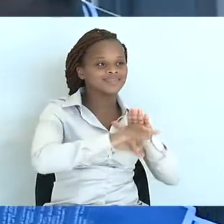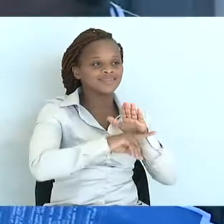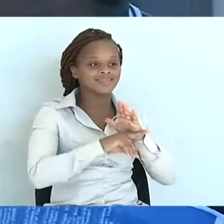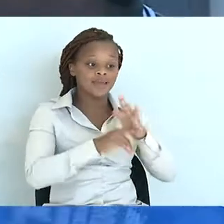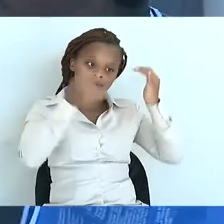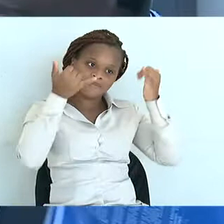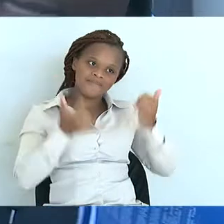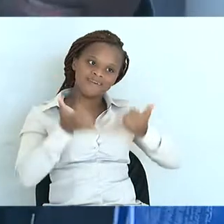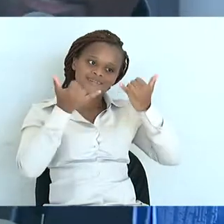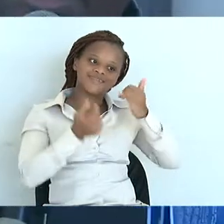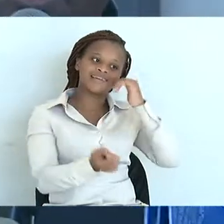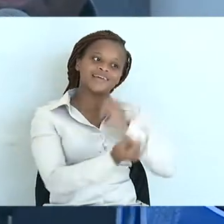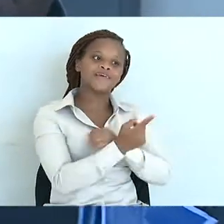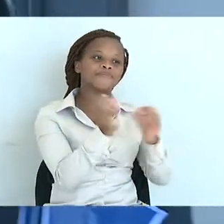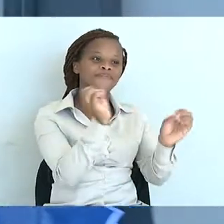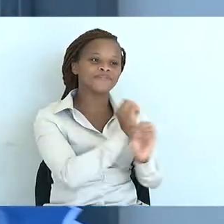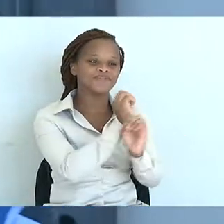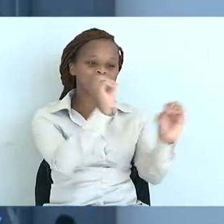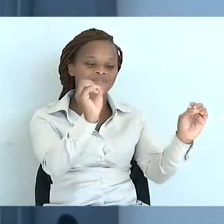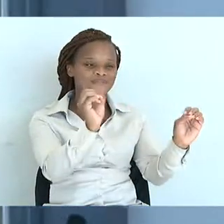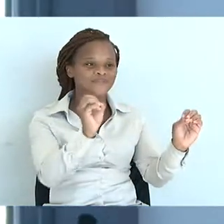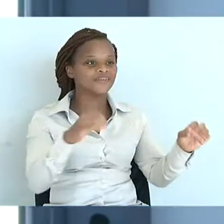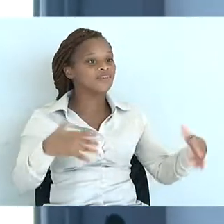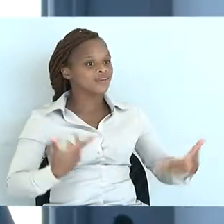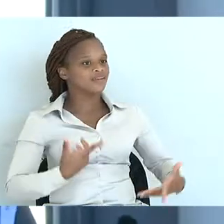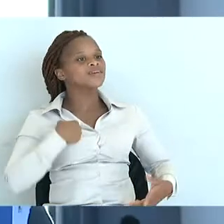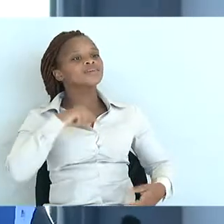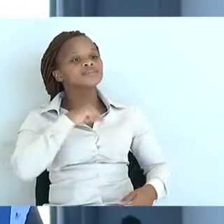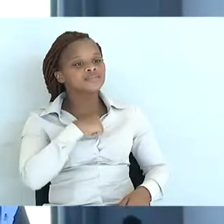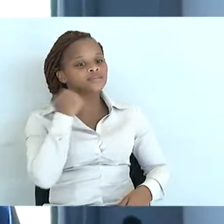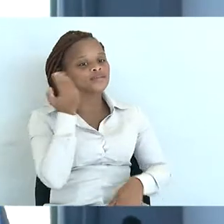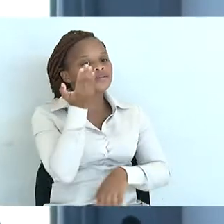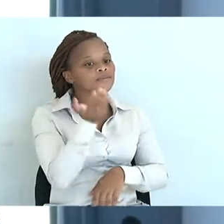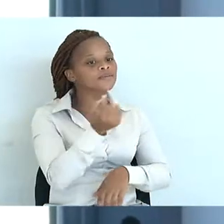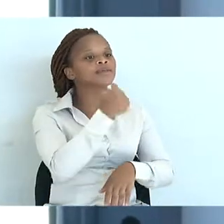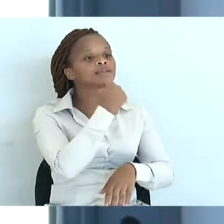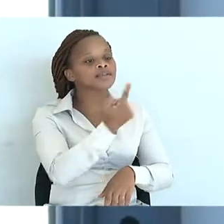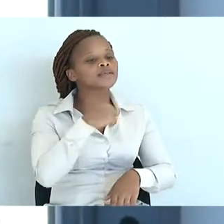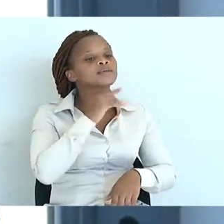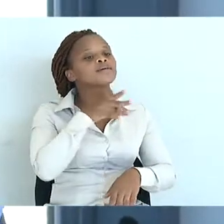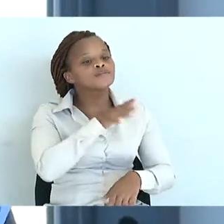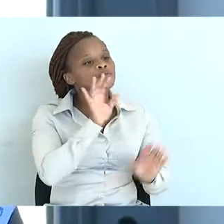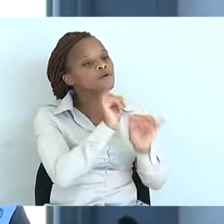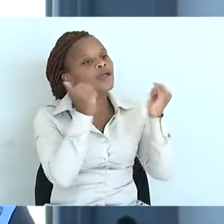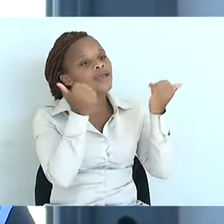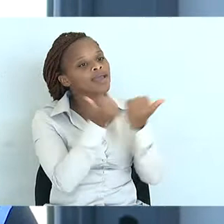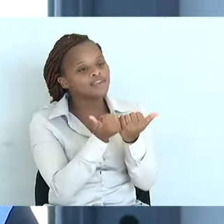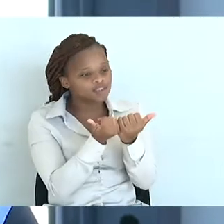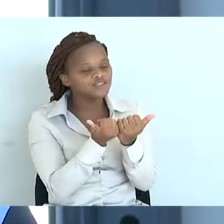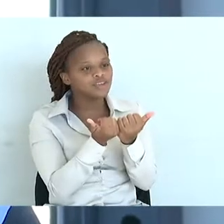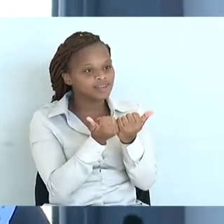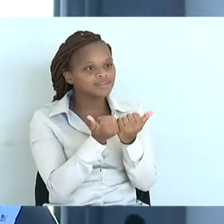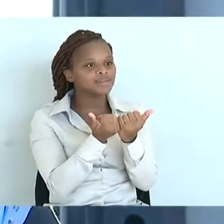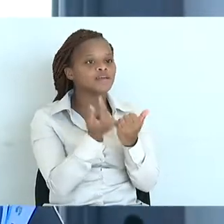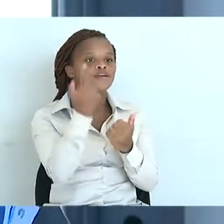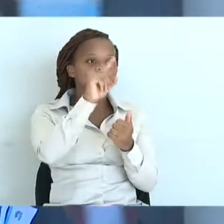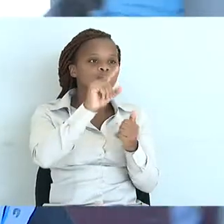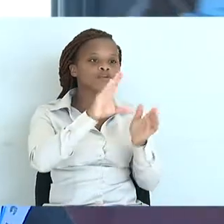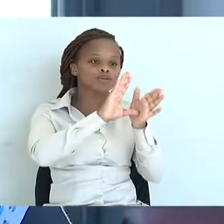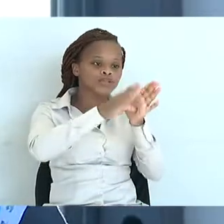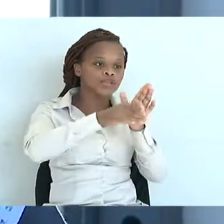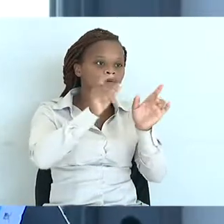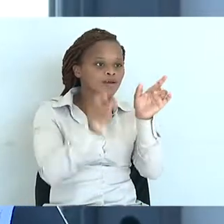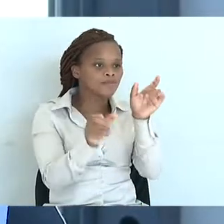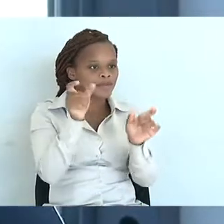we are still submitting that we want an urgent facility of disabled people in our